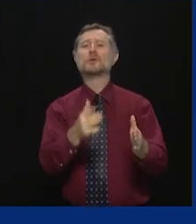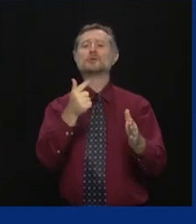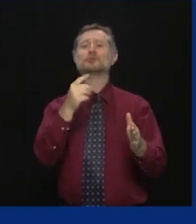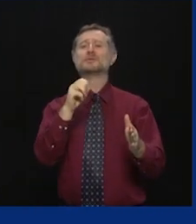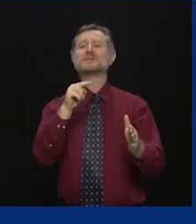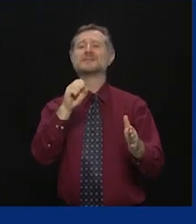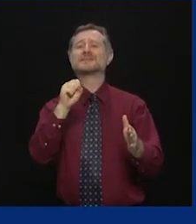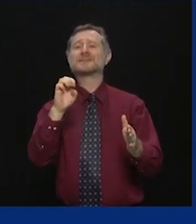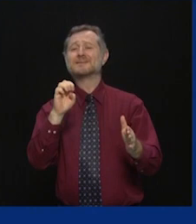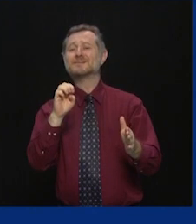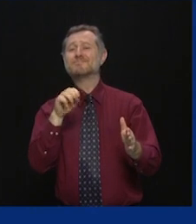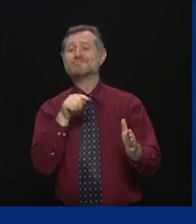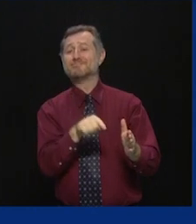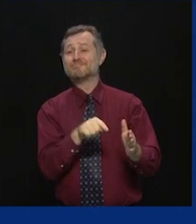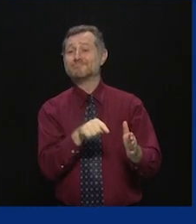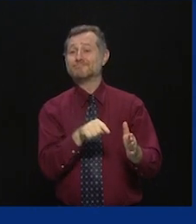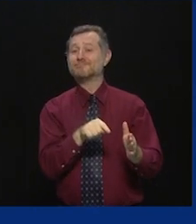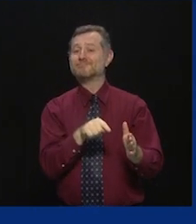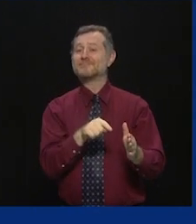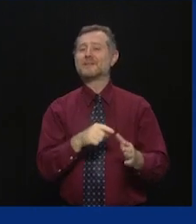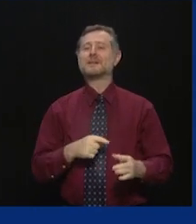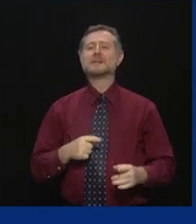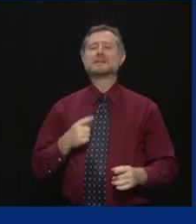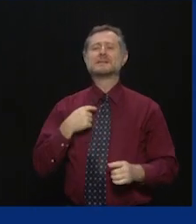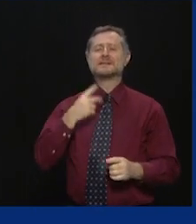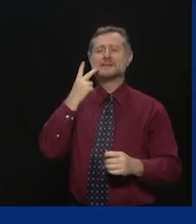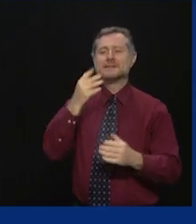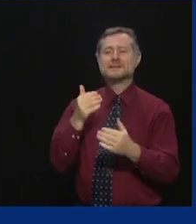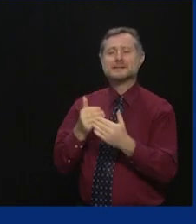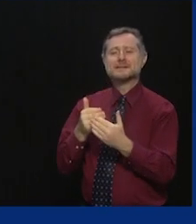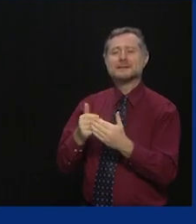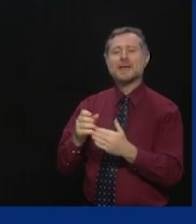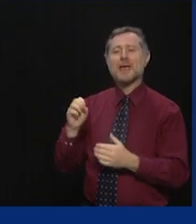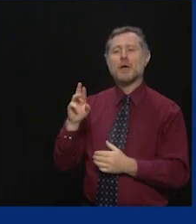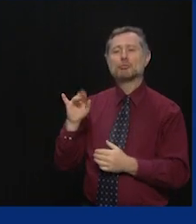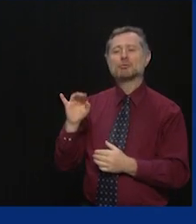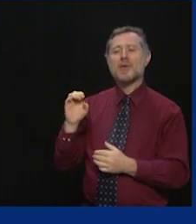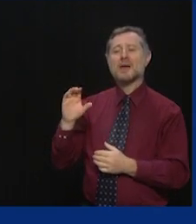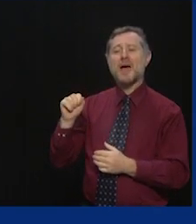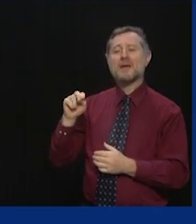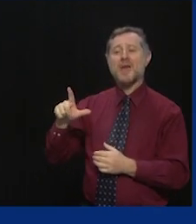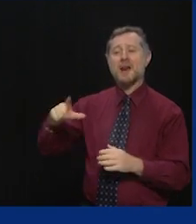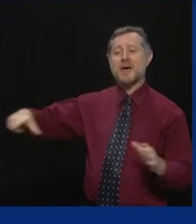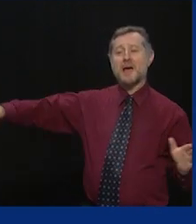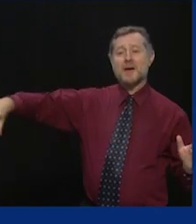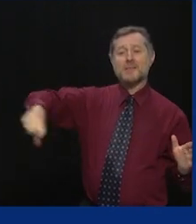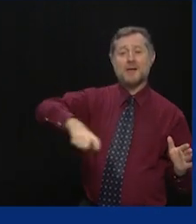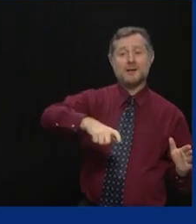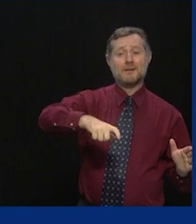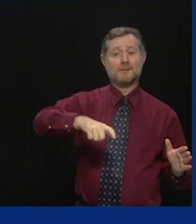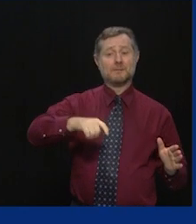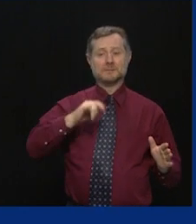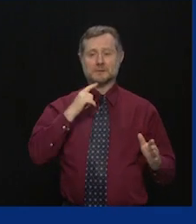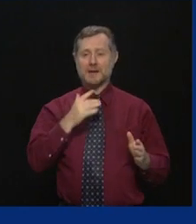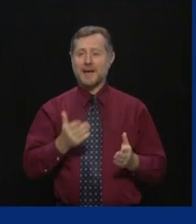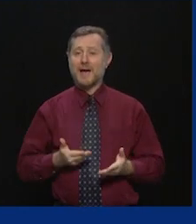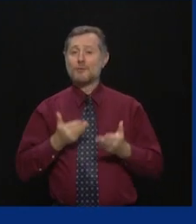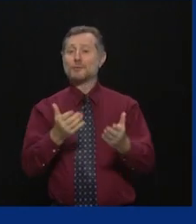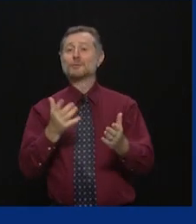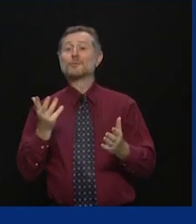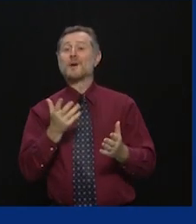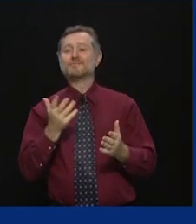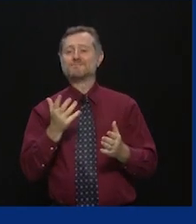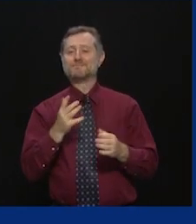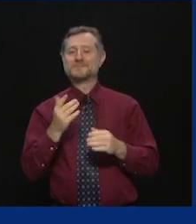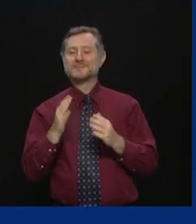stand at the tip of the Erie Canal Aqueduct, which carried our city's industries for generations. We stand